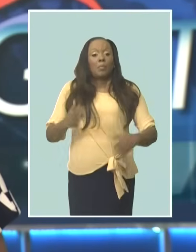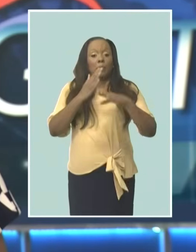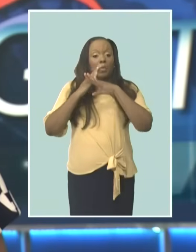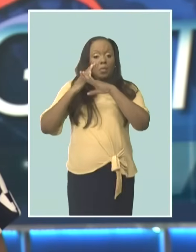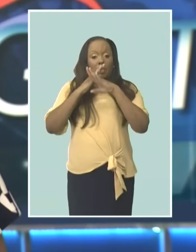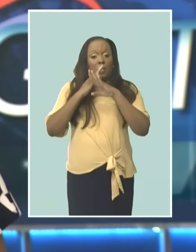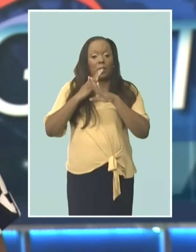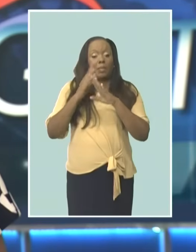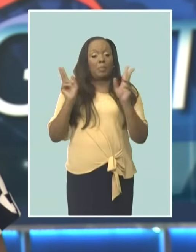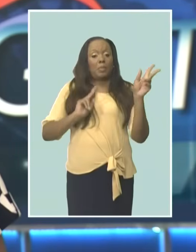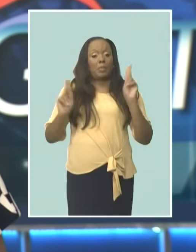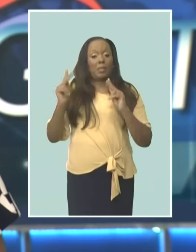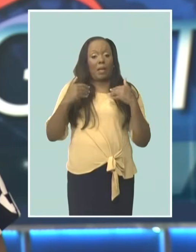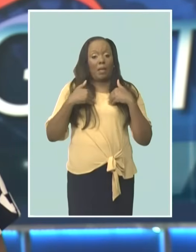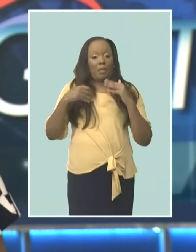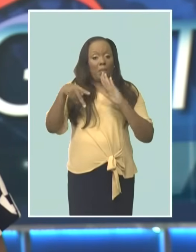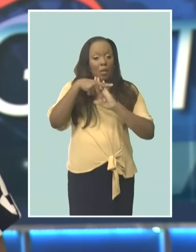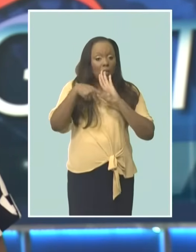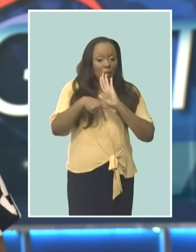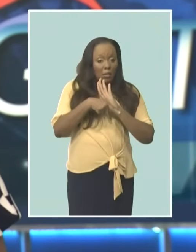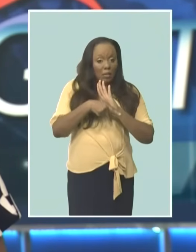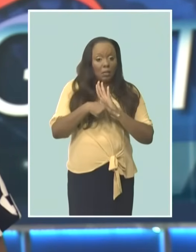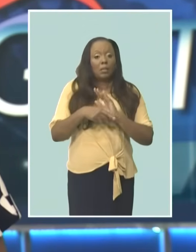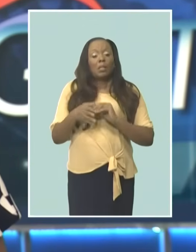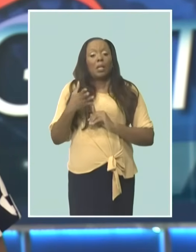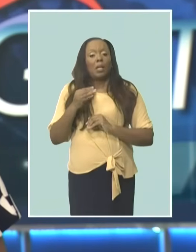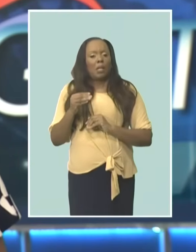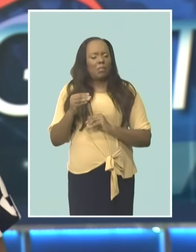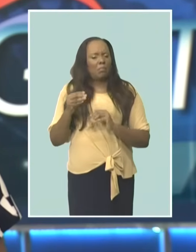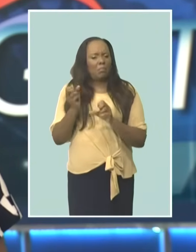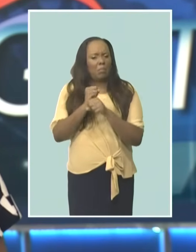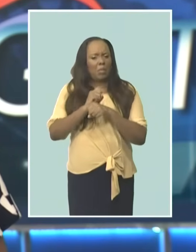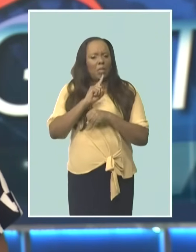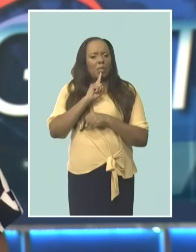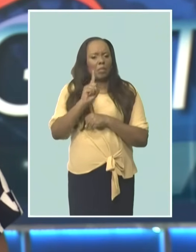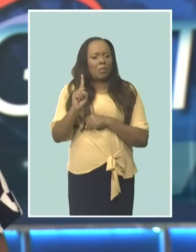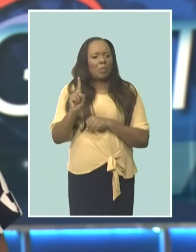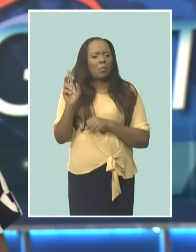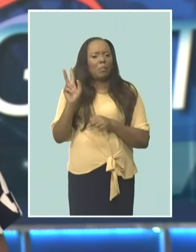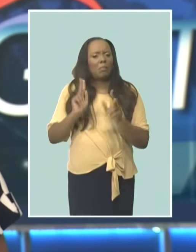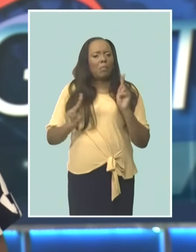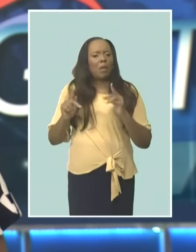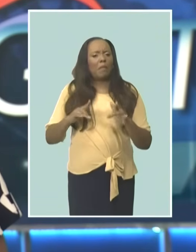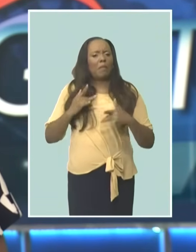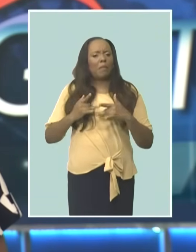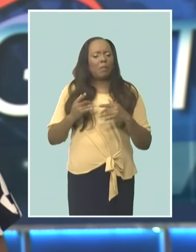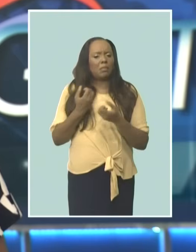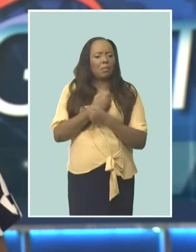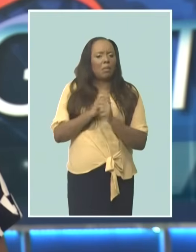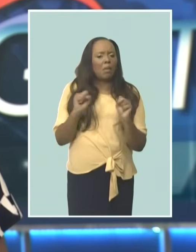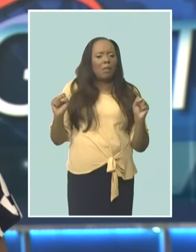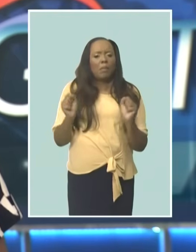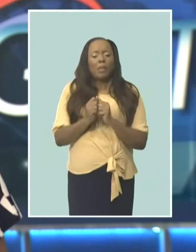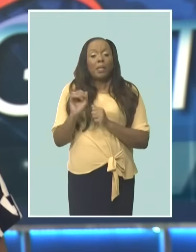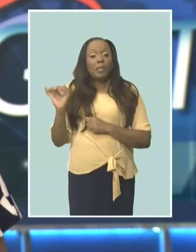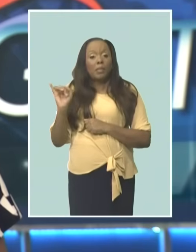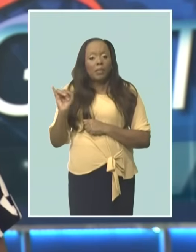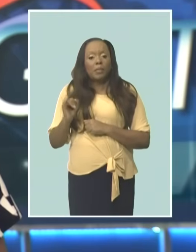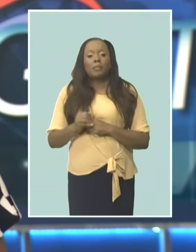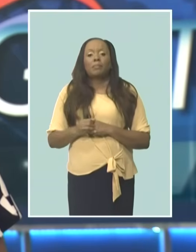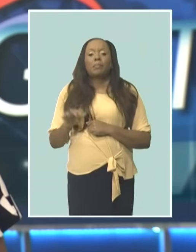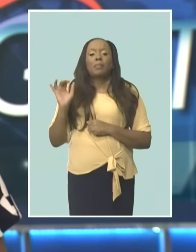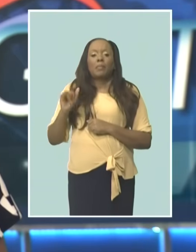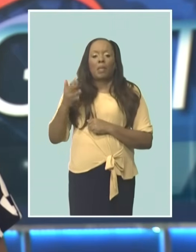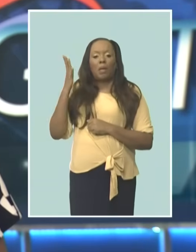Protecting policyholders and also maintaining confidence in Barbados insurance sector are the reasons behind the enforcement action taken